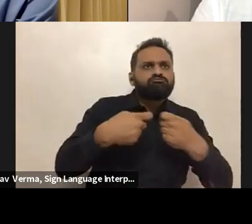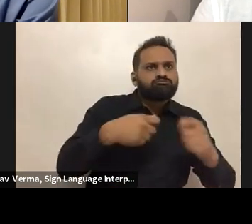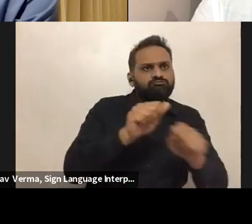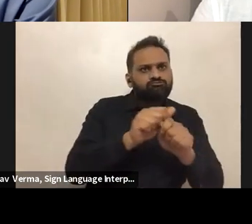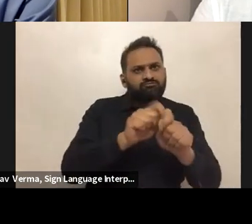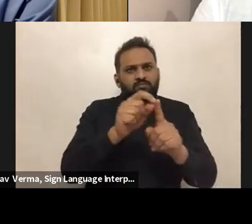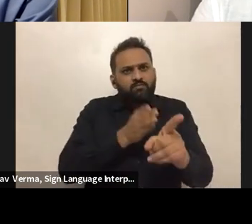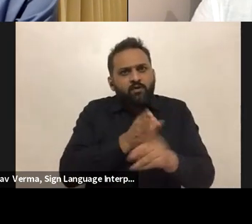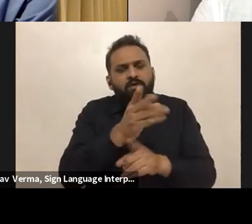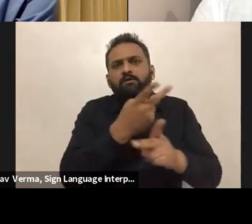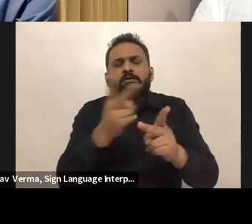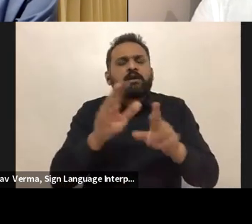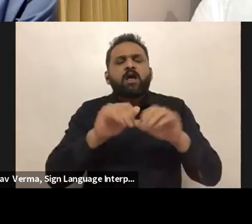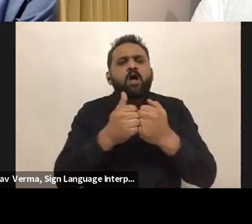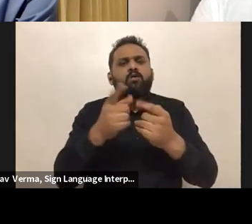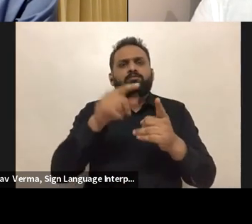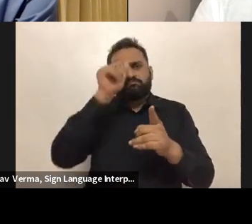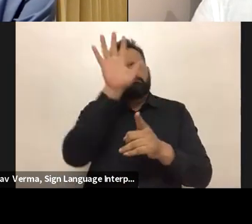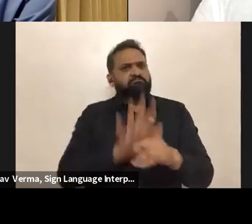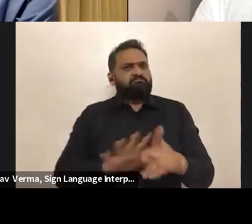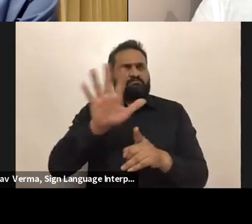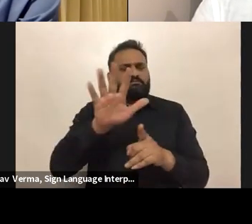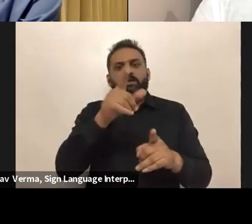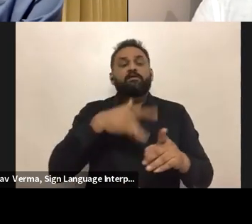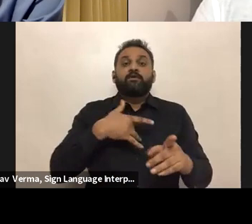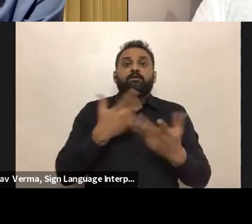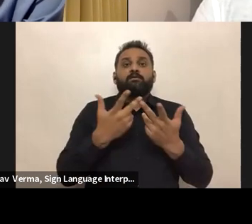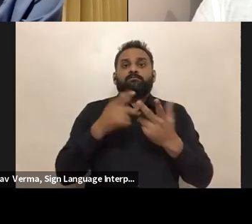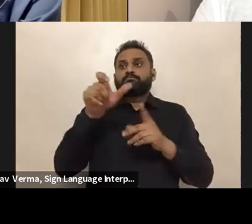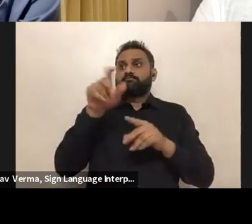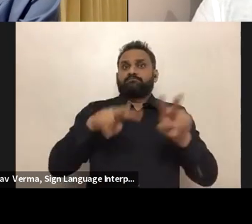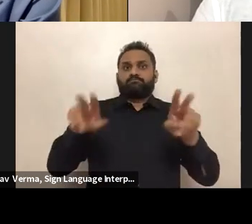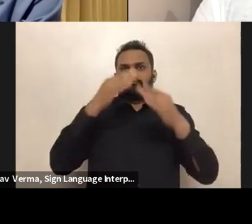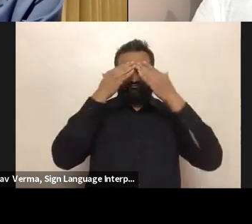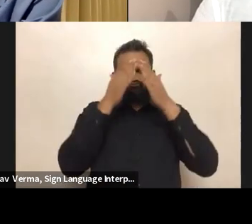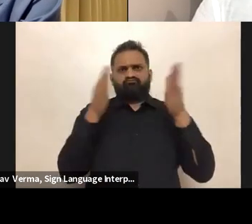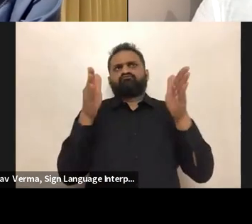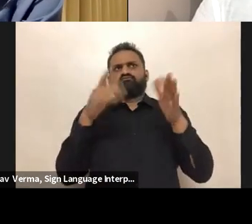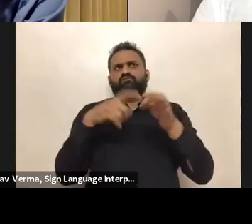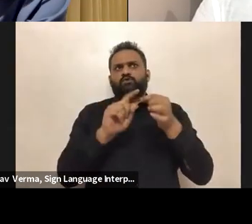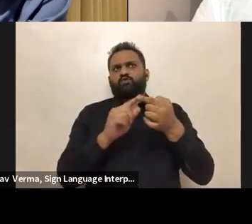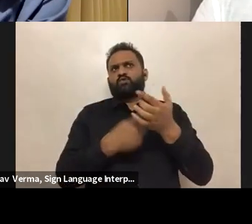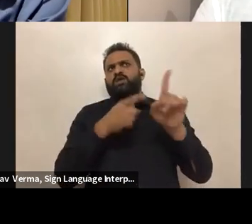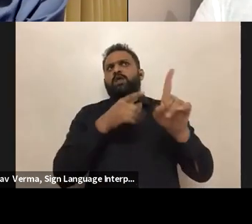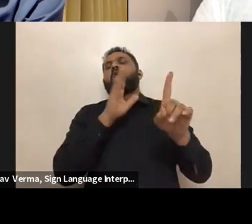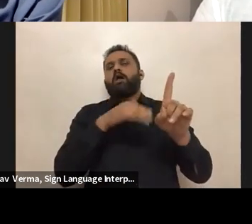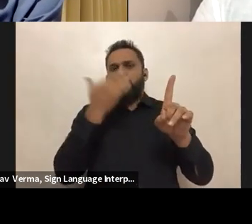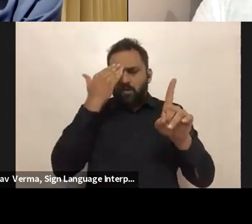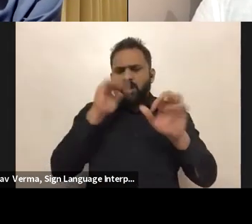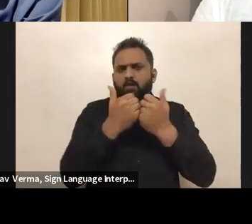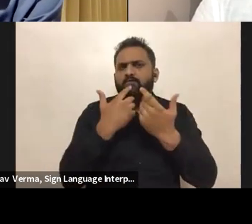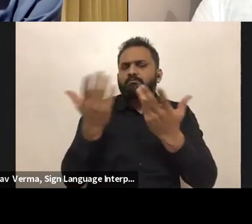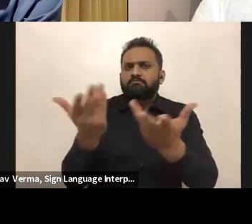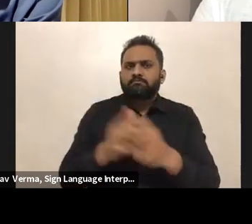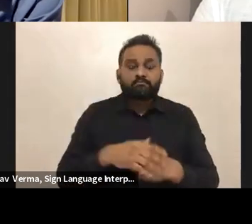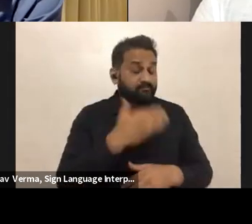queer in India? And is this any different for someone who is an openly queer Muslim in India? Thank you. Thank